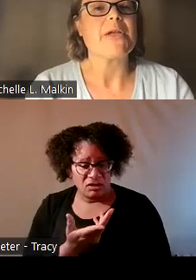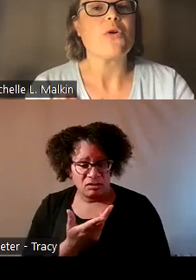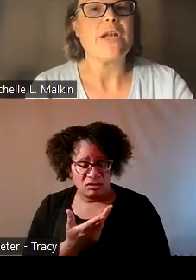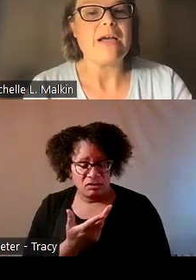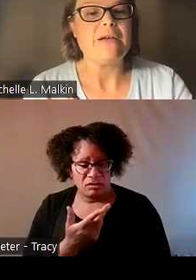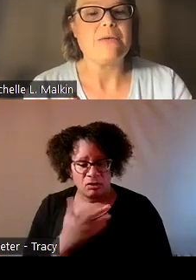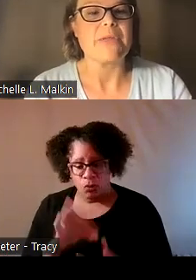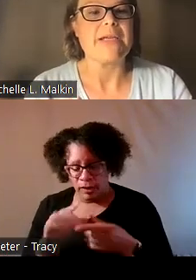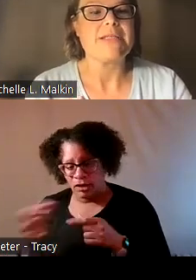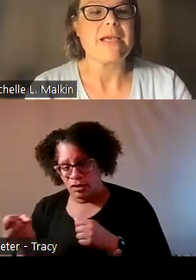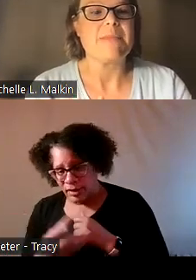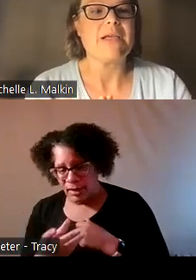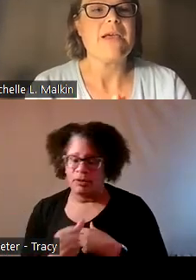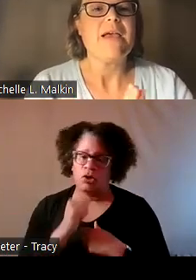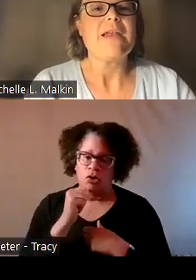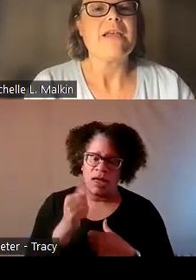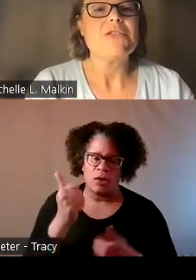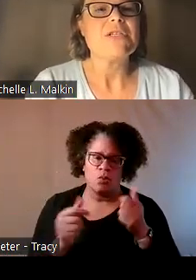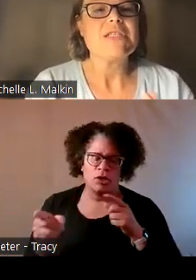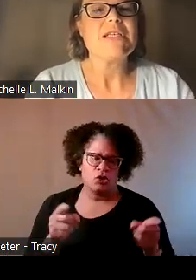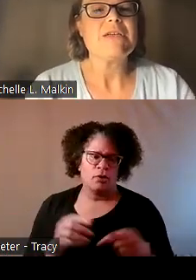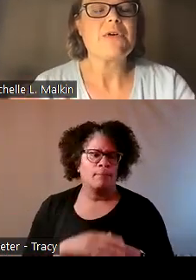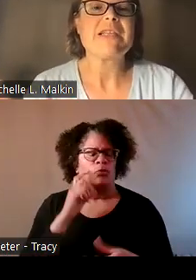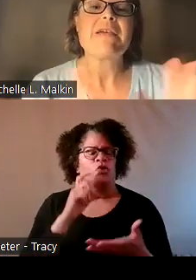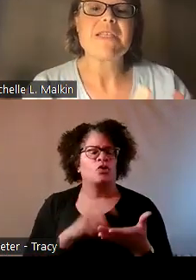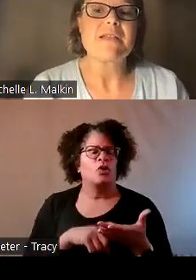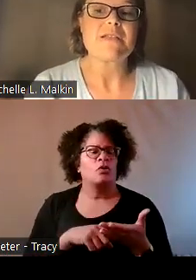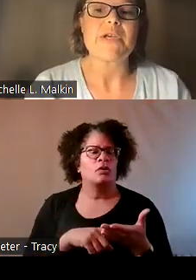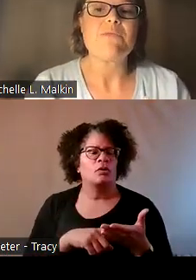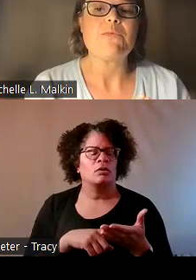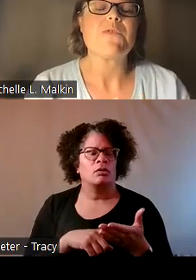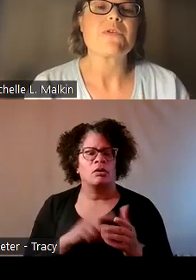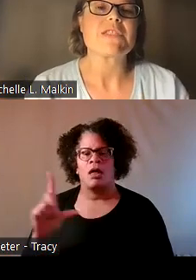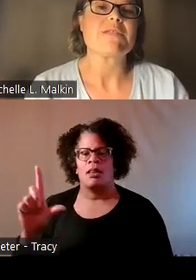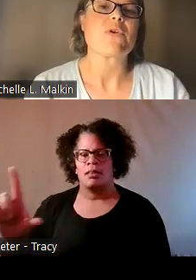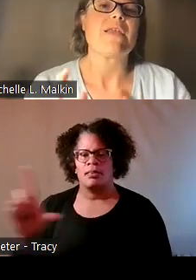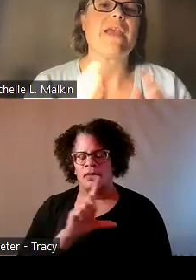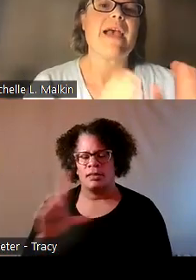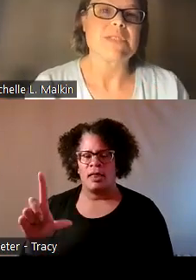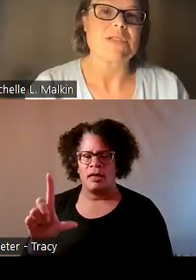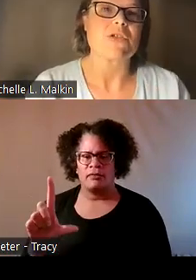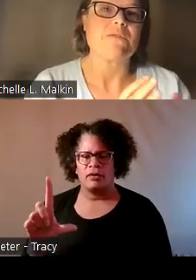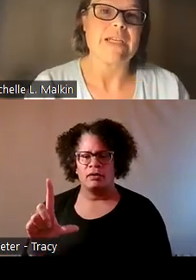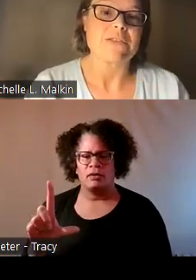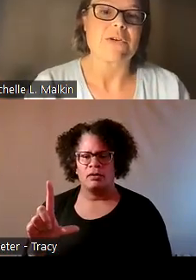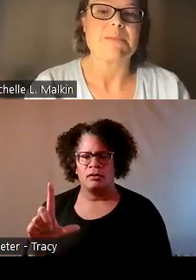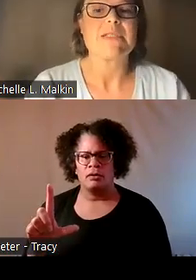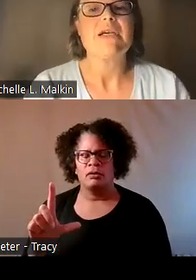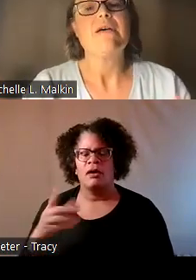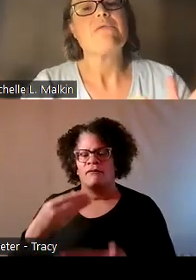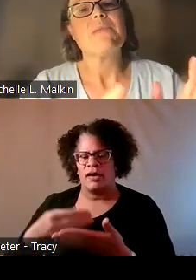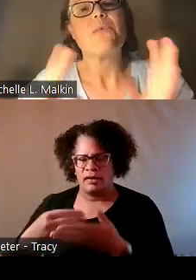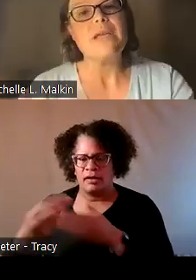by gambling or not related to gambling. And as you can see from the left side of the screen, which focuses more on the acquisitional financial